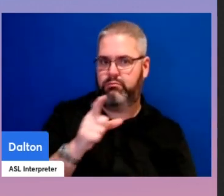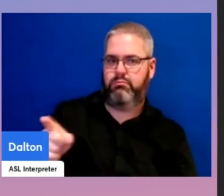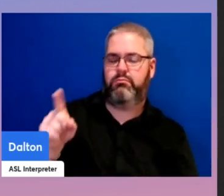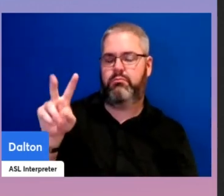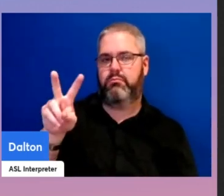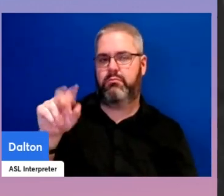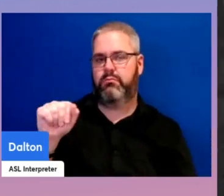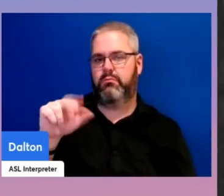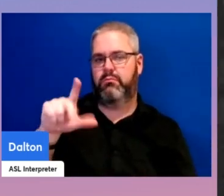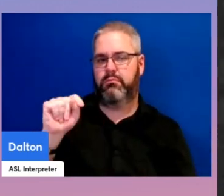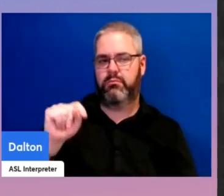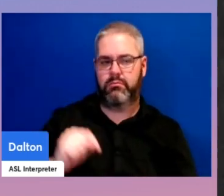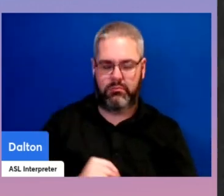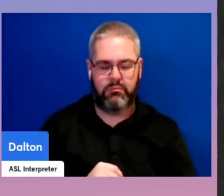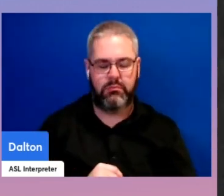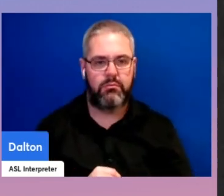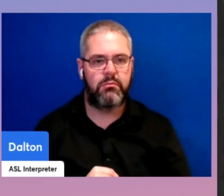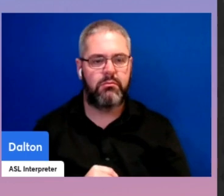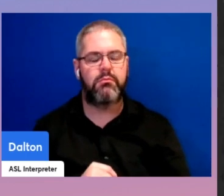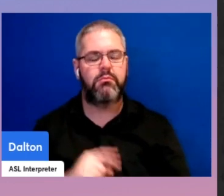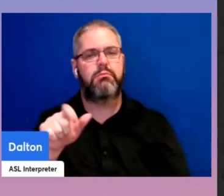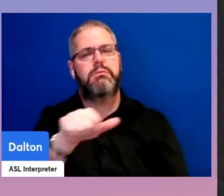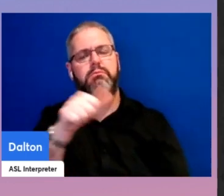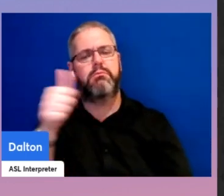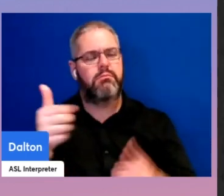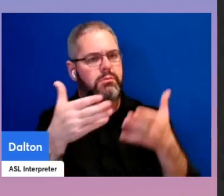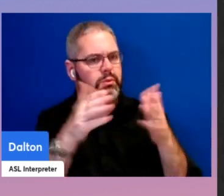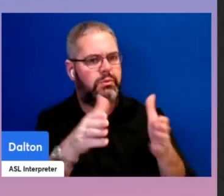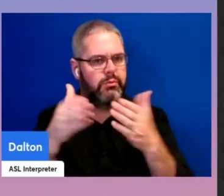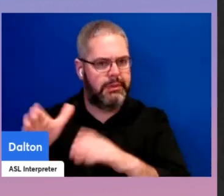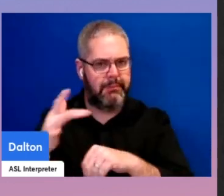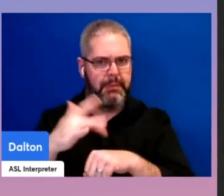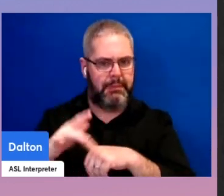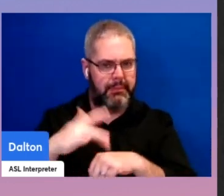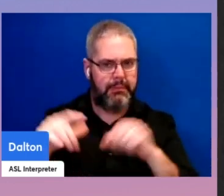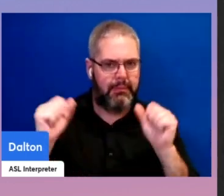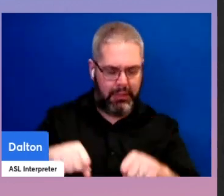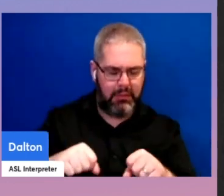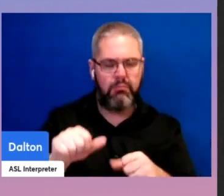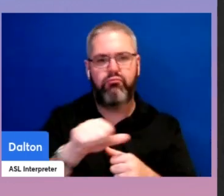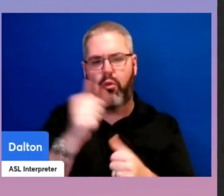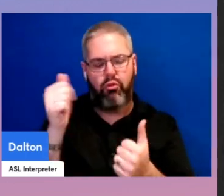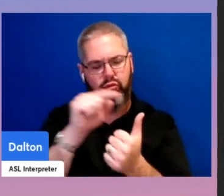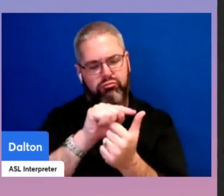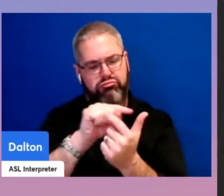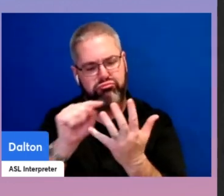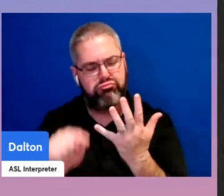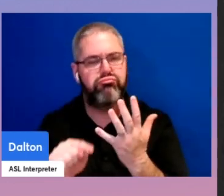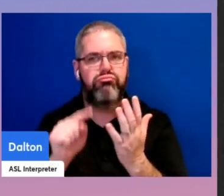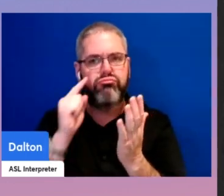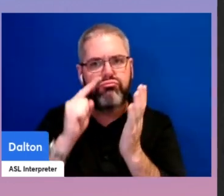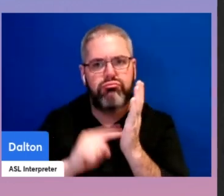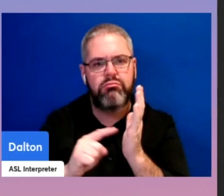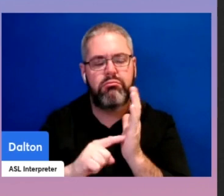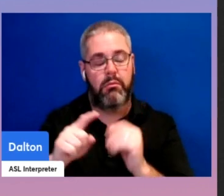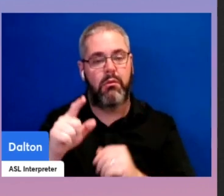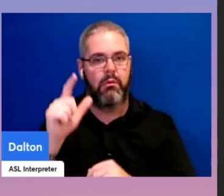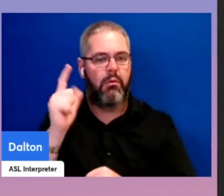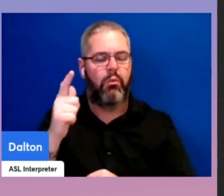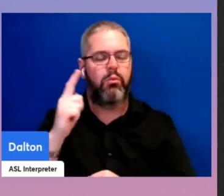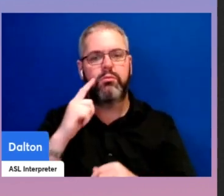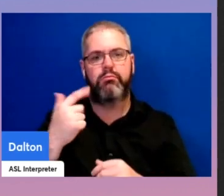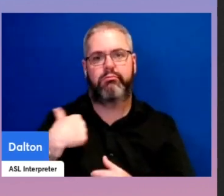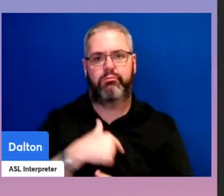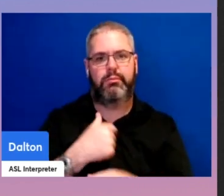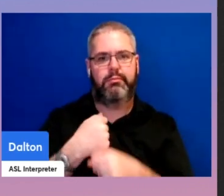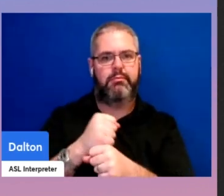let's spend some time looking at sort of some of the other methods that are available as well. So what we're going to use later on is generating database credentials.